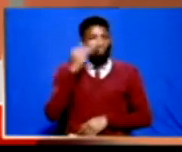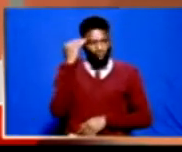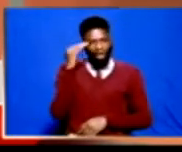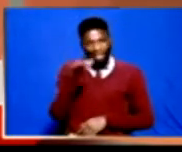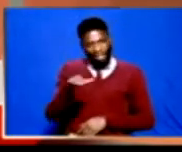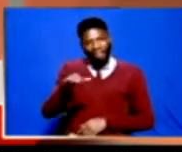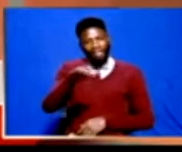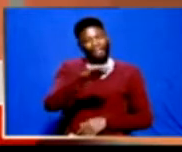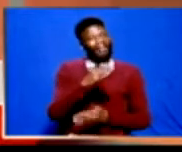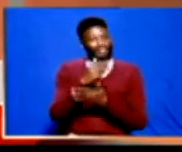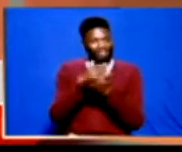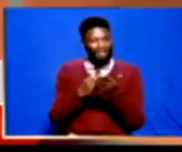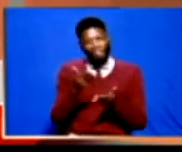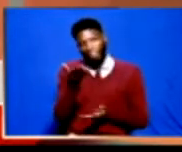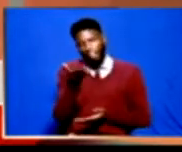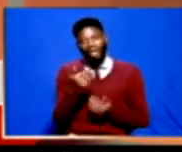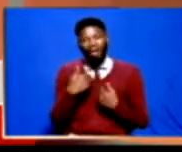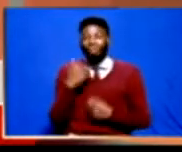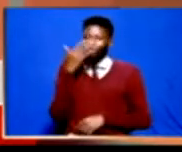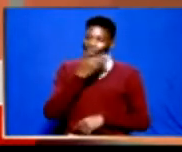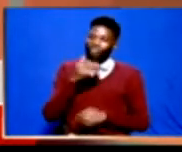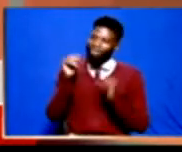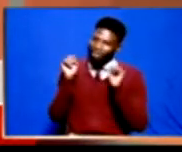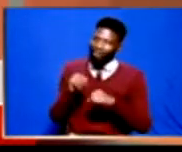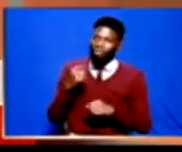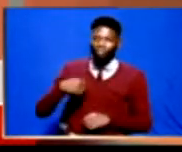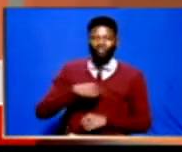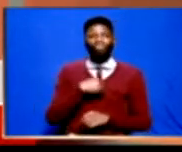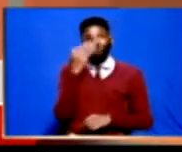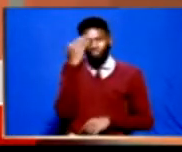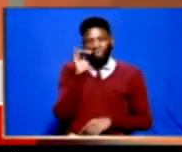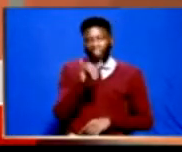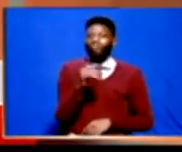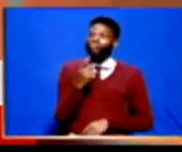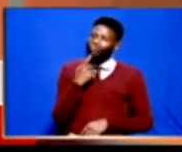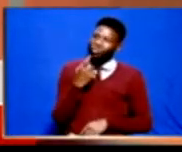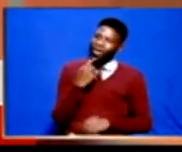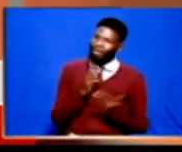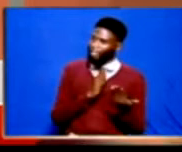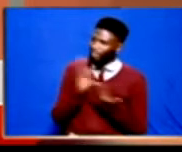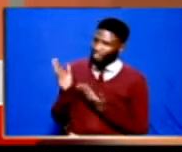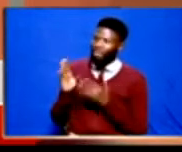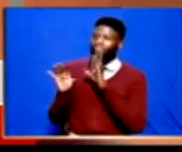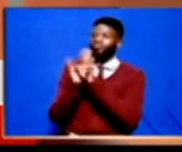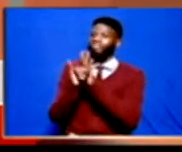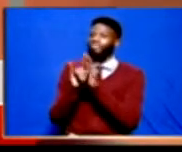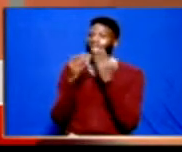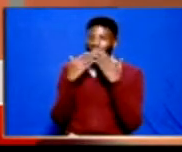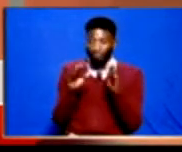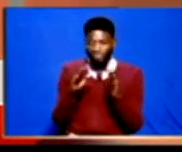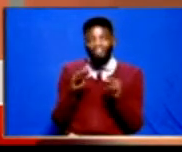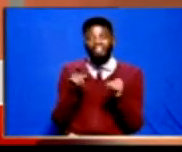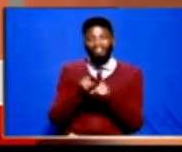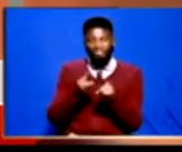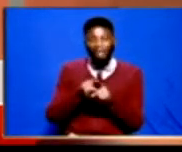fully mineralized for having oil potential. We have that in Turkana that has already been identified. We have that in Marsabit. We have